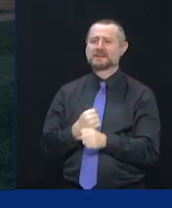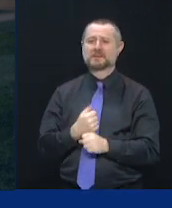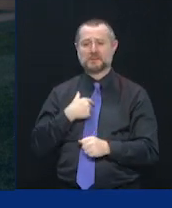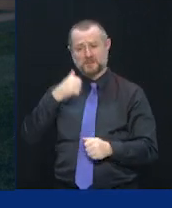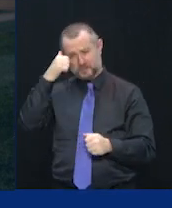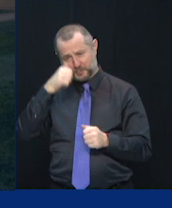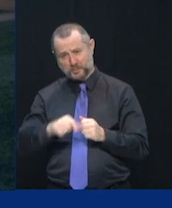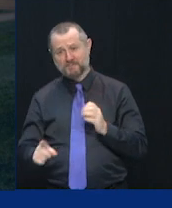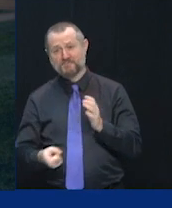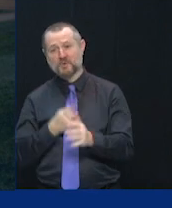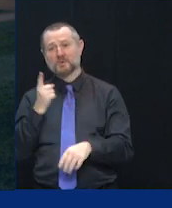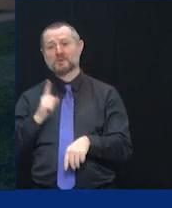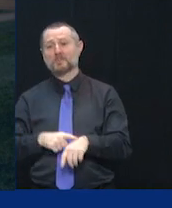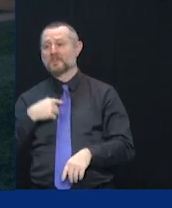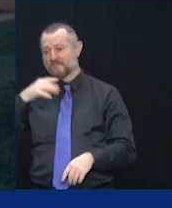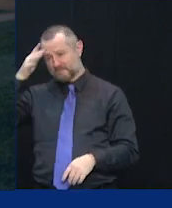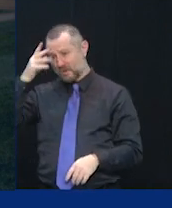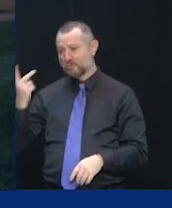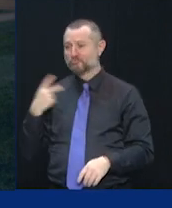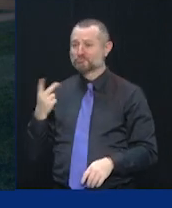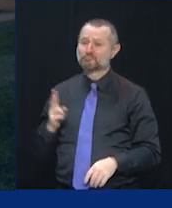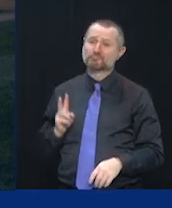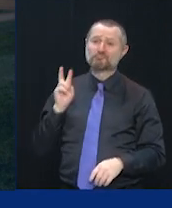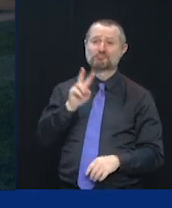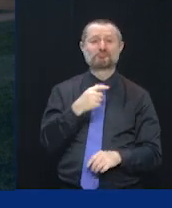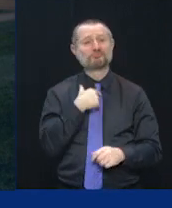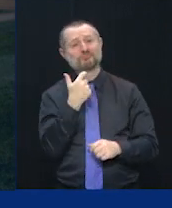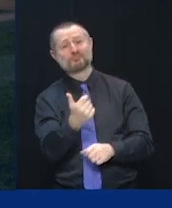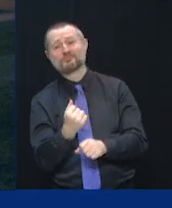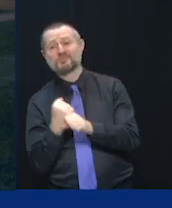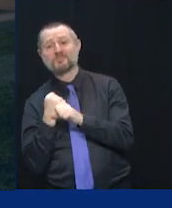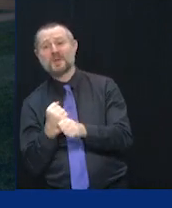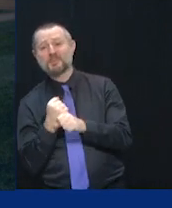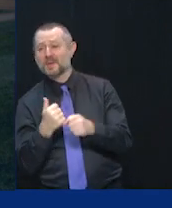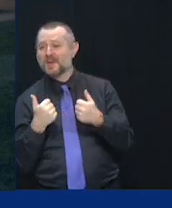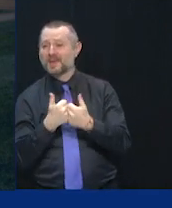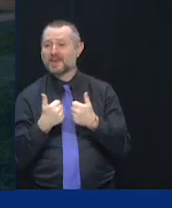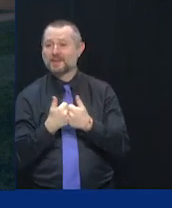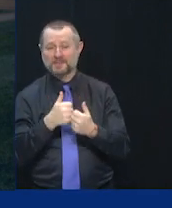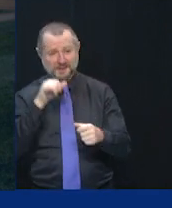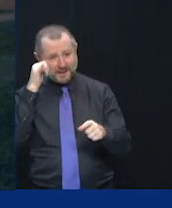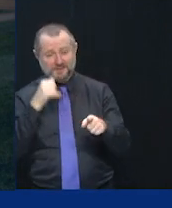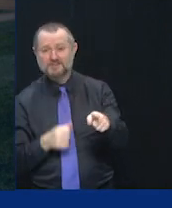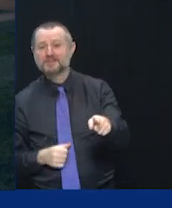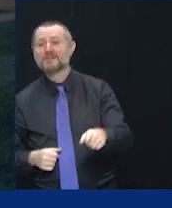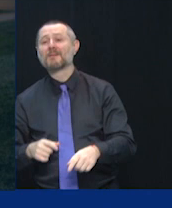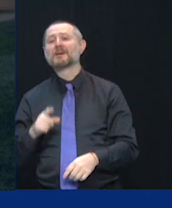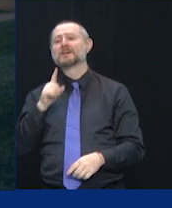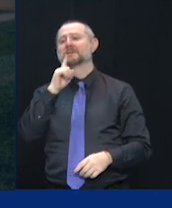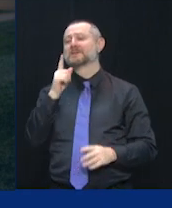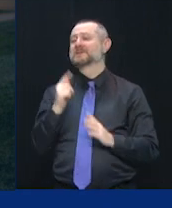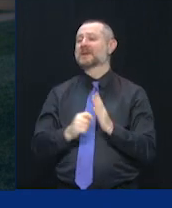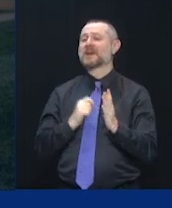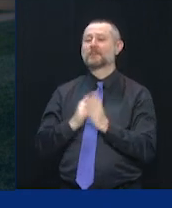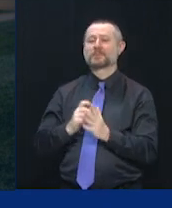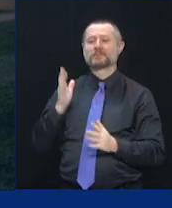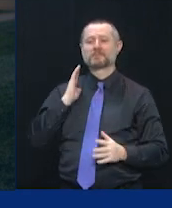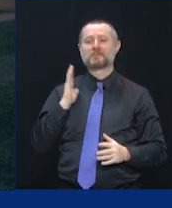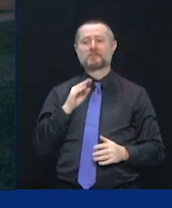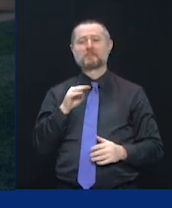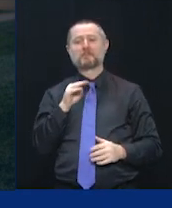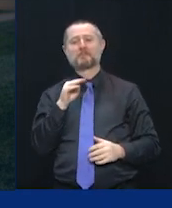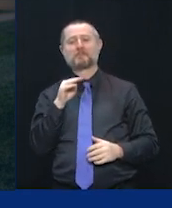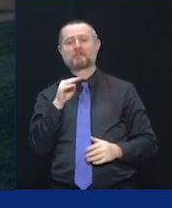my father took me to see in Yankee Stadium. That's back in the days of the Mickey Mantles of the